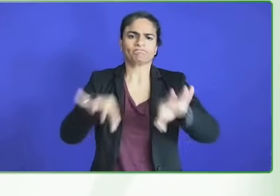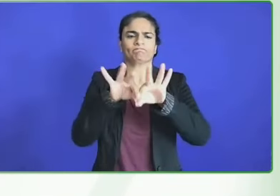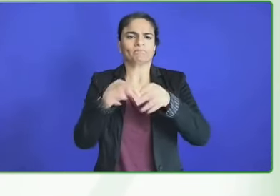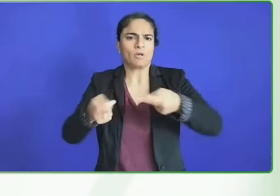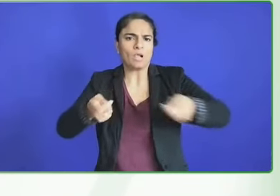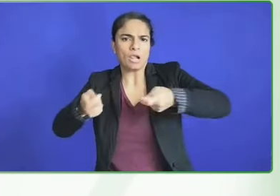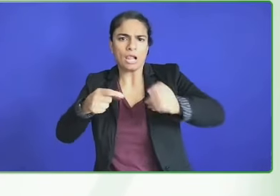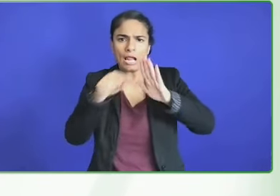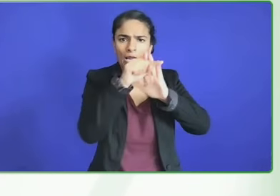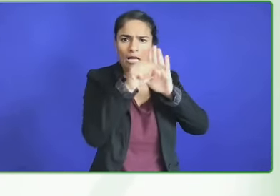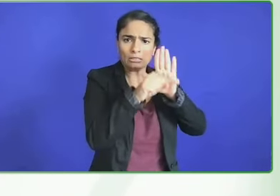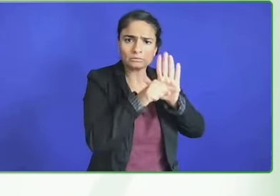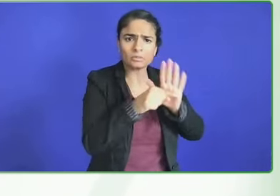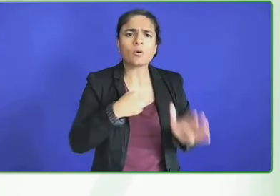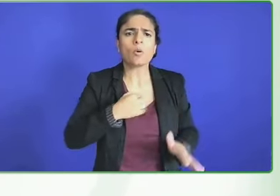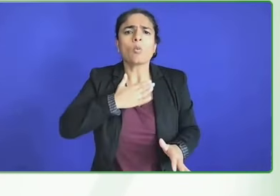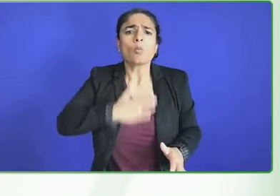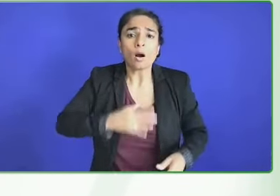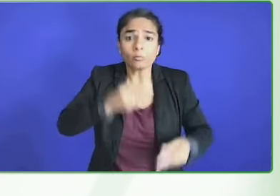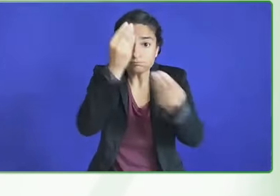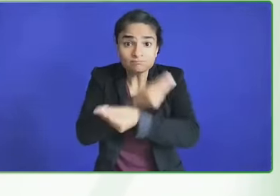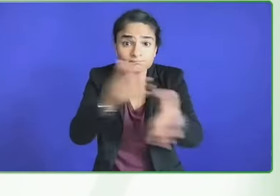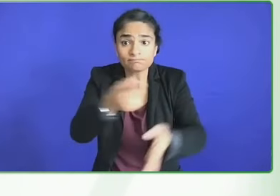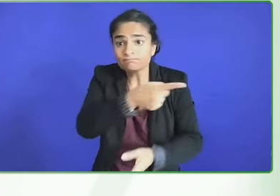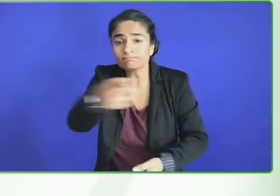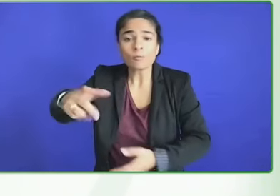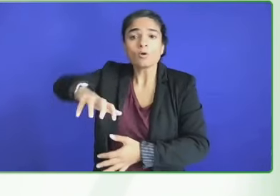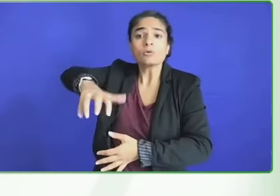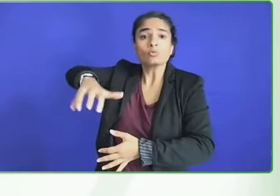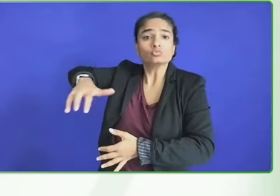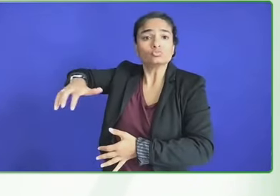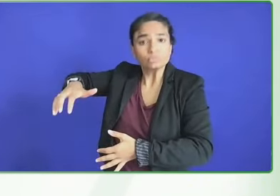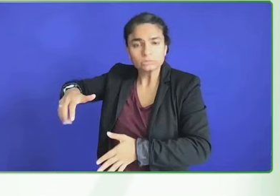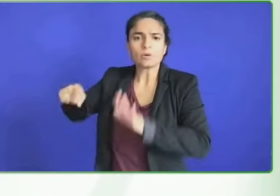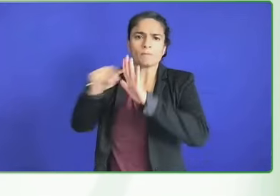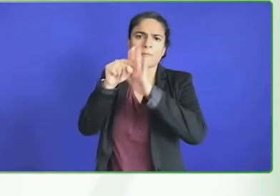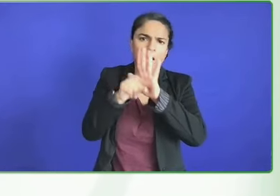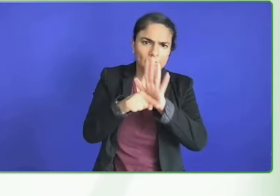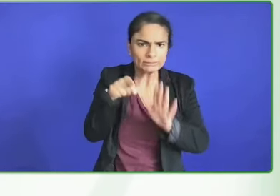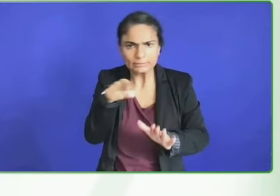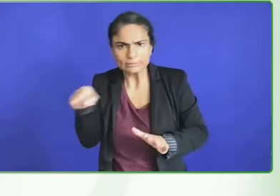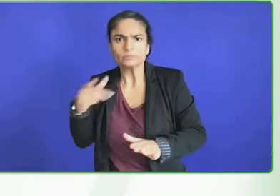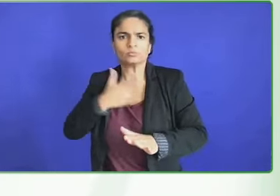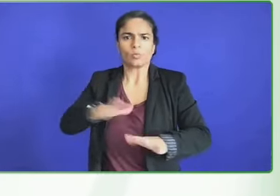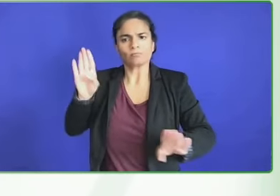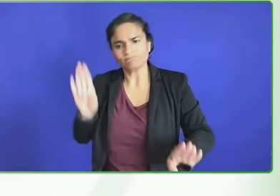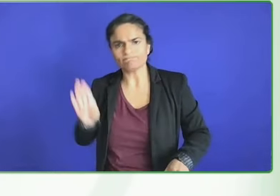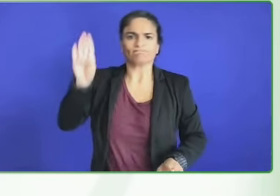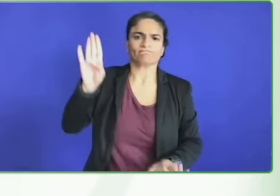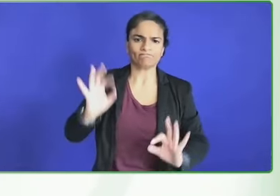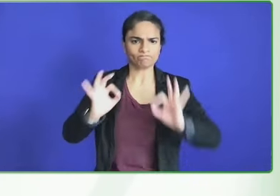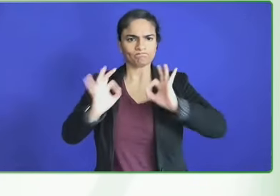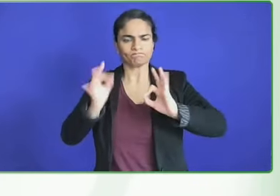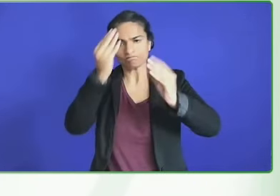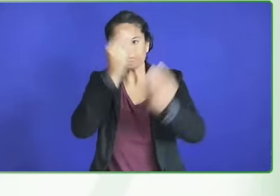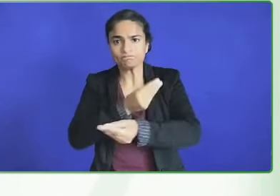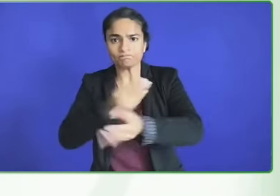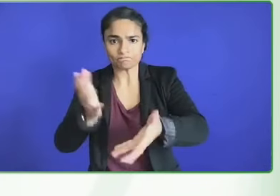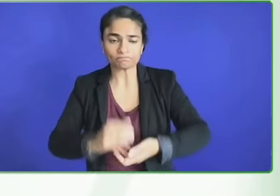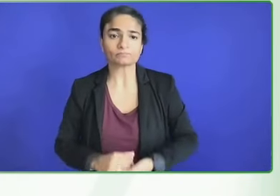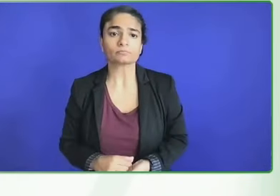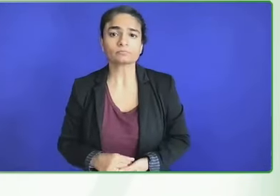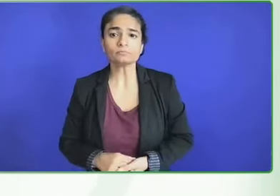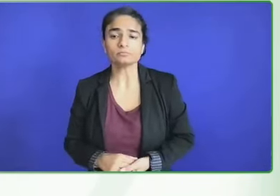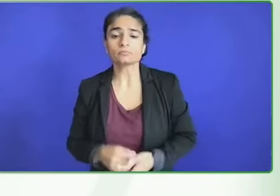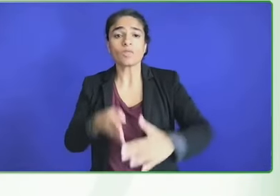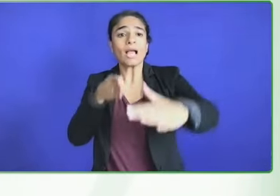in Canada since the Charter of Rights and Freedoms was adopted in 1982. It also built on the Canadian Human